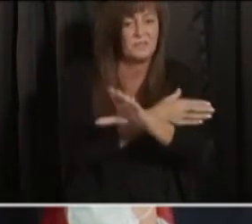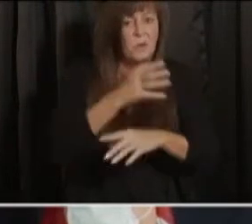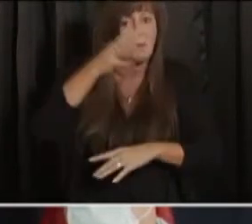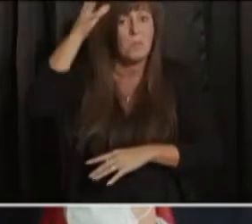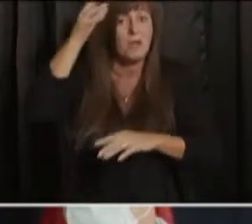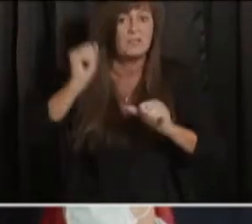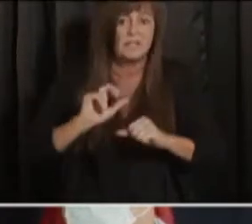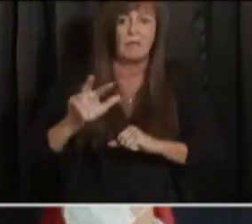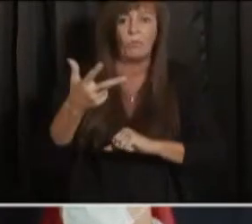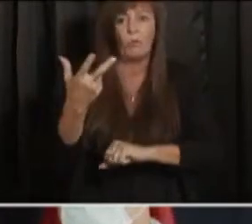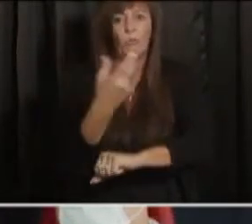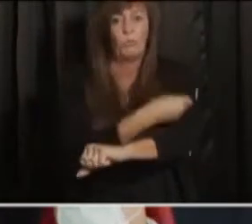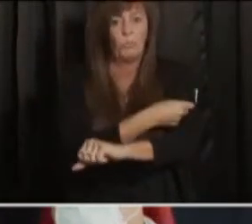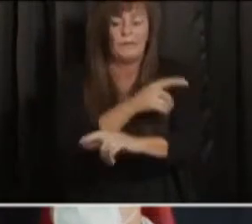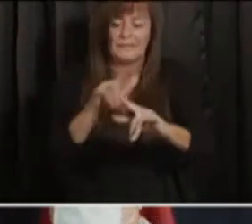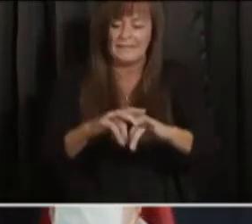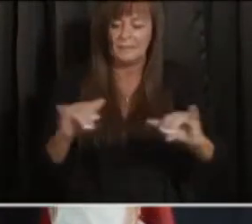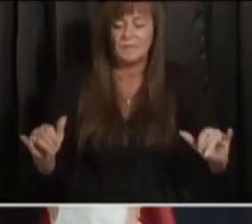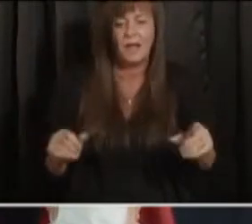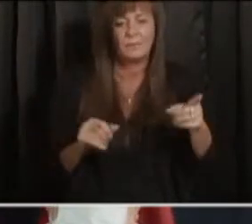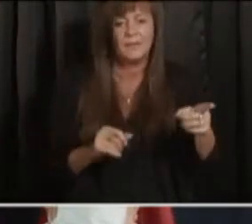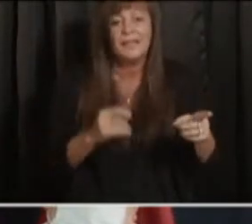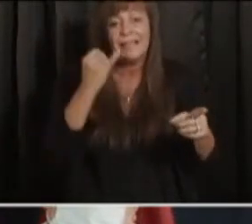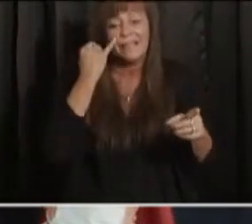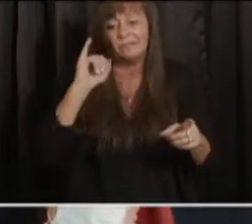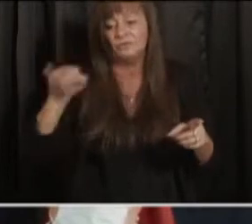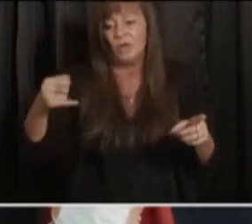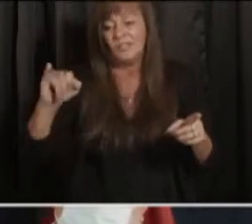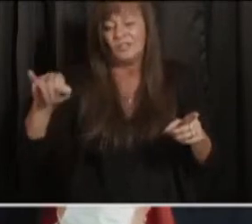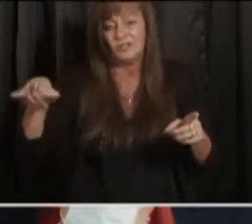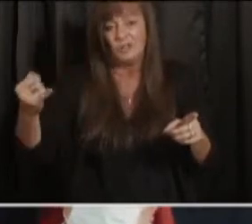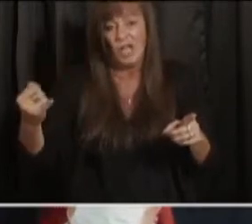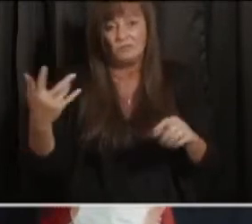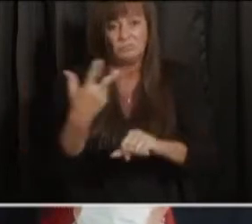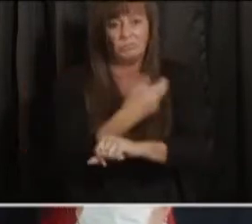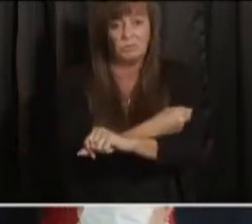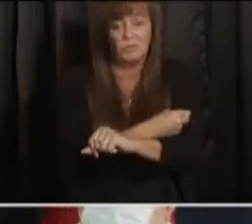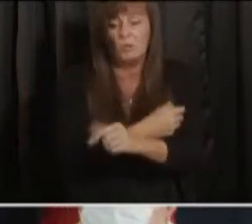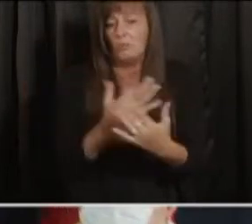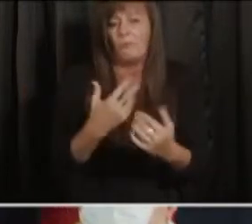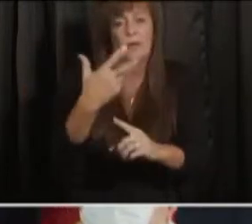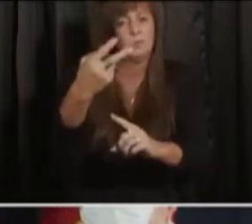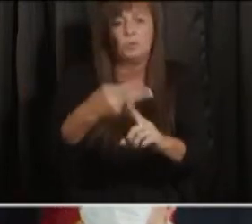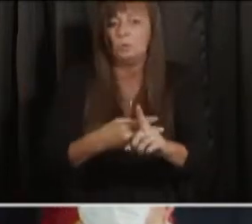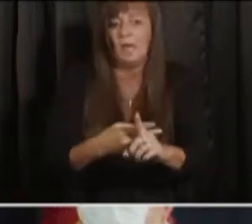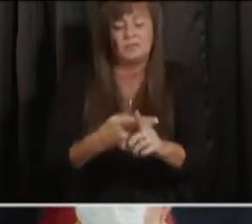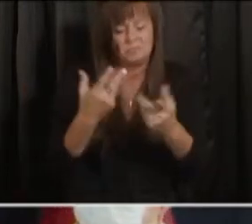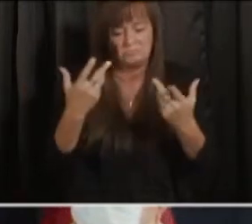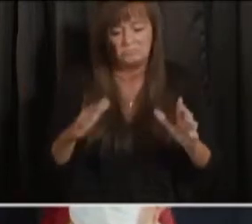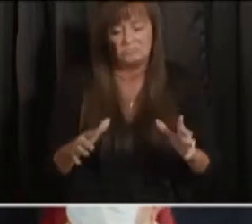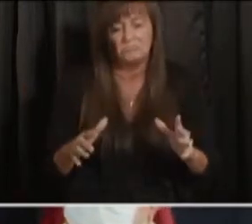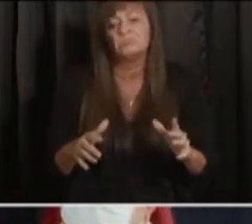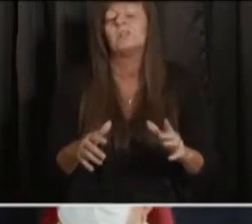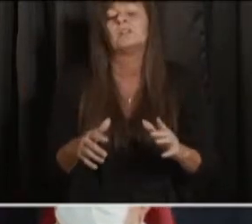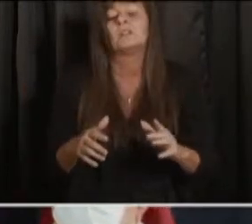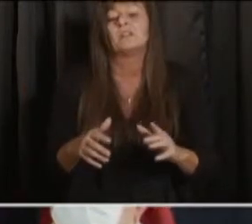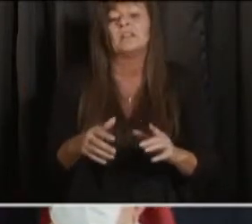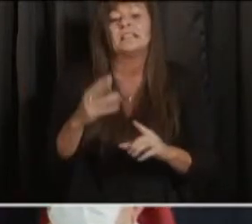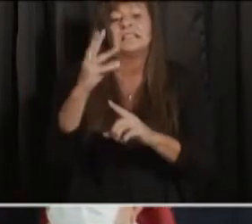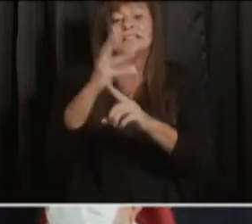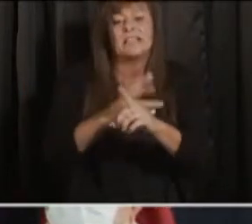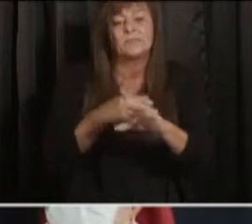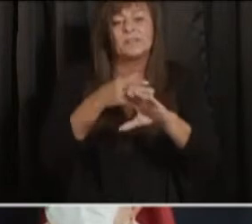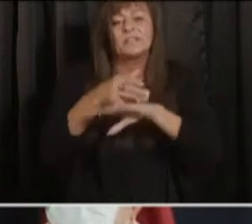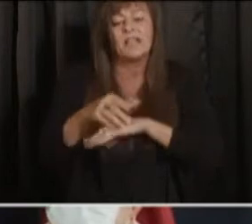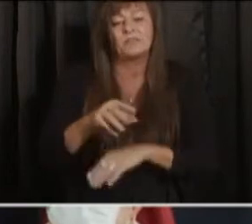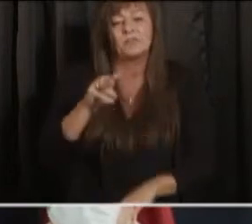right while their kid gets it. Or if they had Johnson & Johnson just 2 months ago, again, you're due for booster 6 months after Moderna and Pfizer, 2 months after